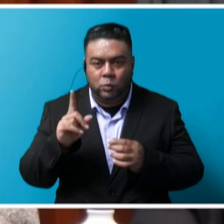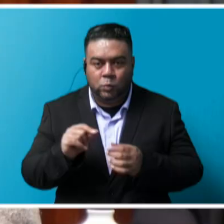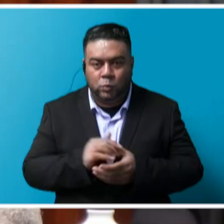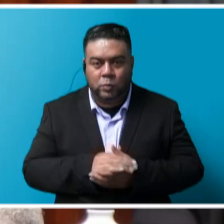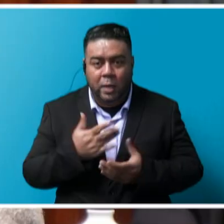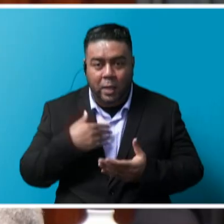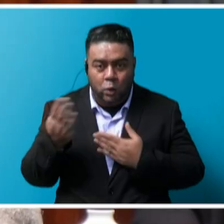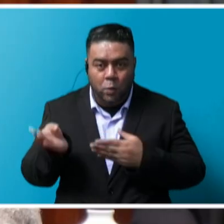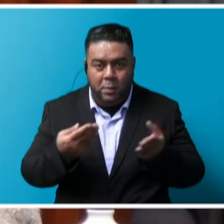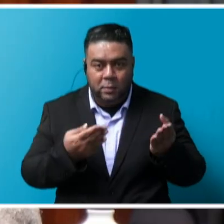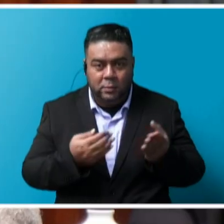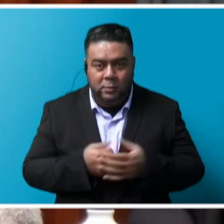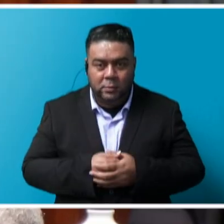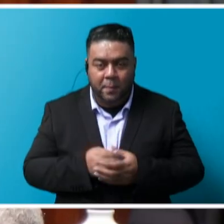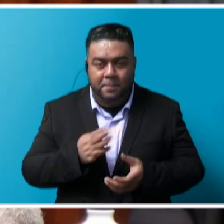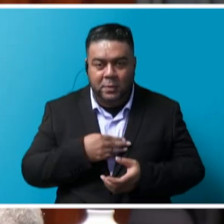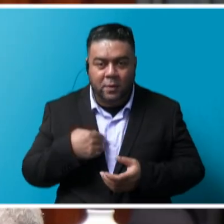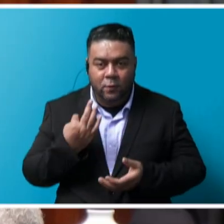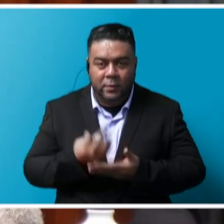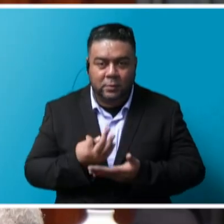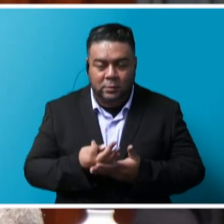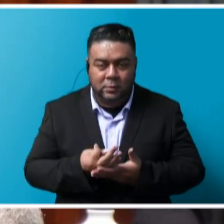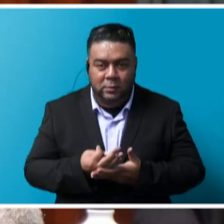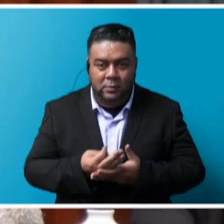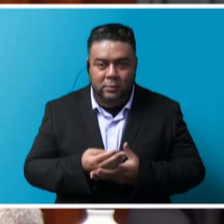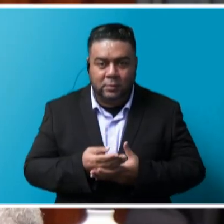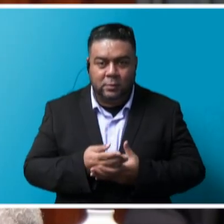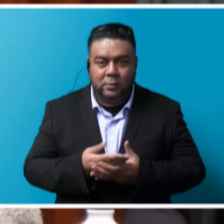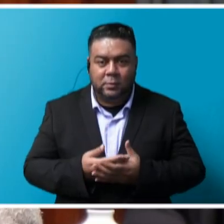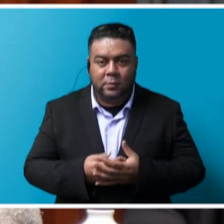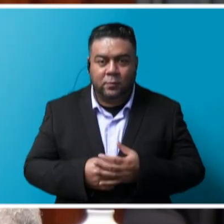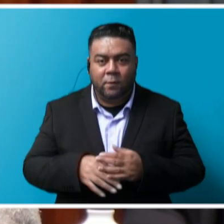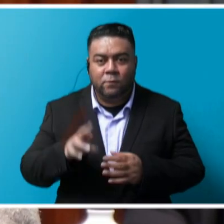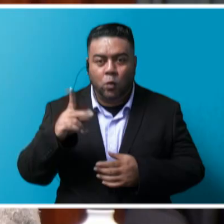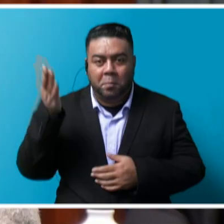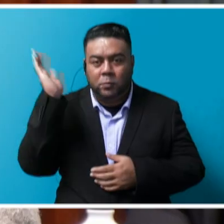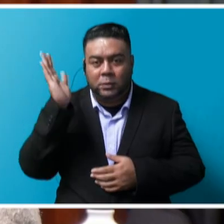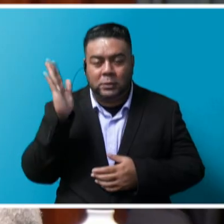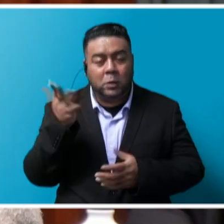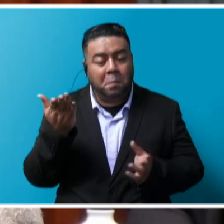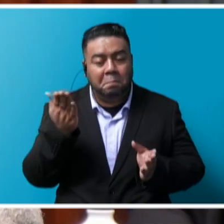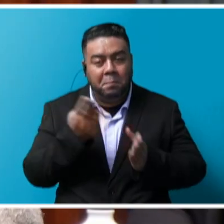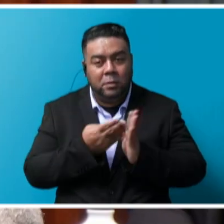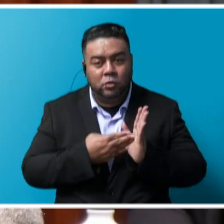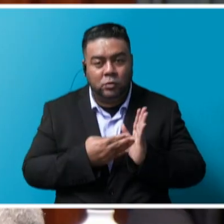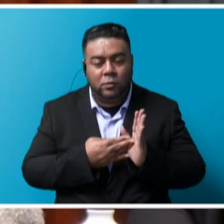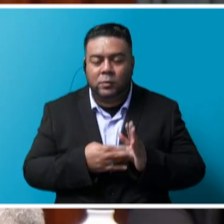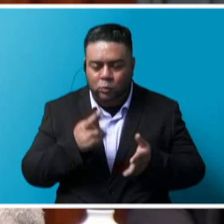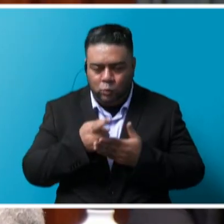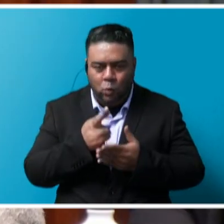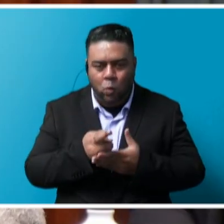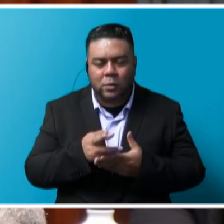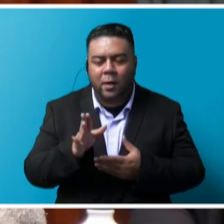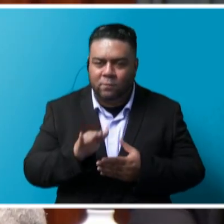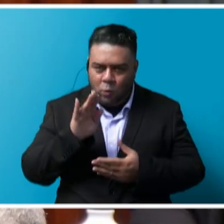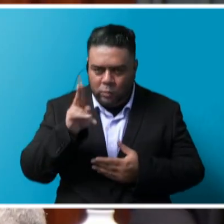commend the Honourable Minister for Finance, Commerce and Business Development for presenting a budget that is prudent, honest, and